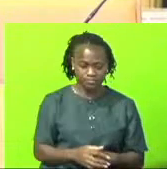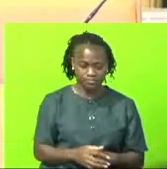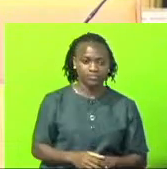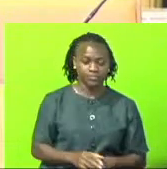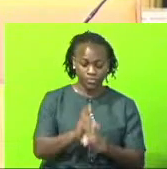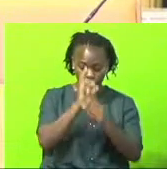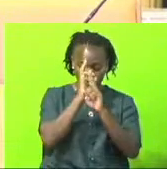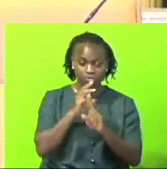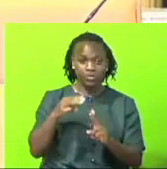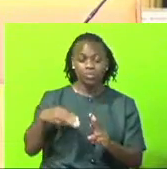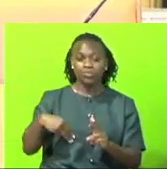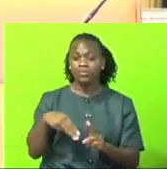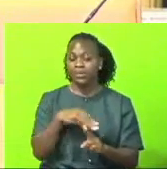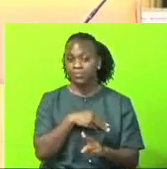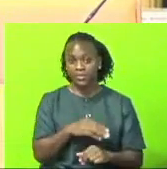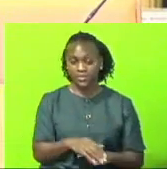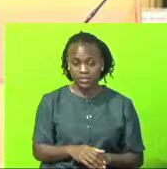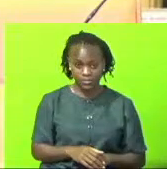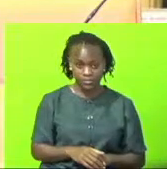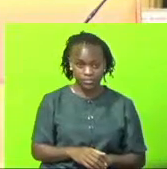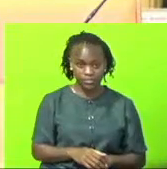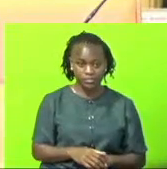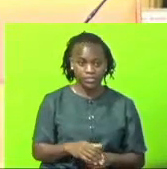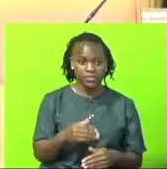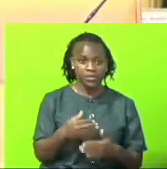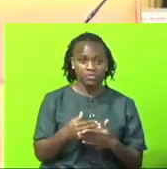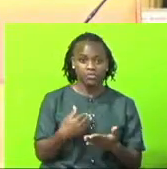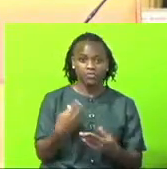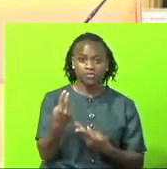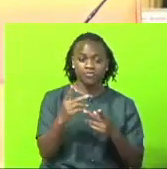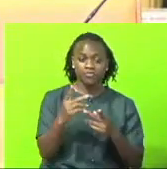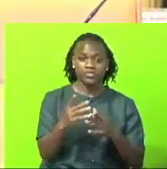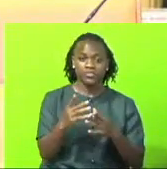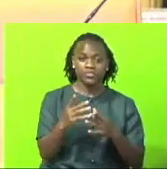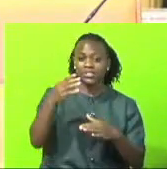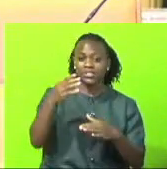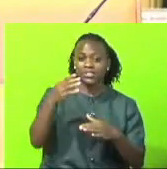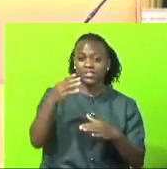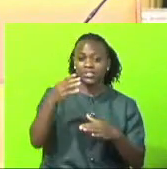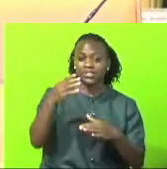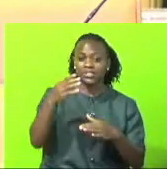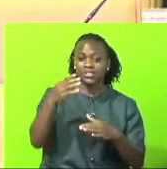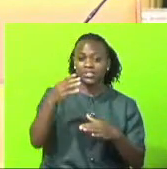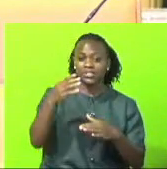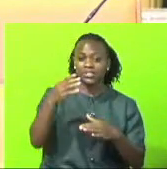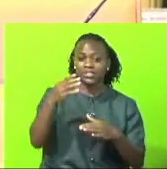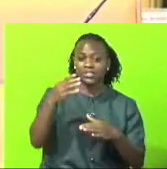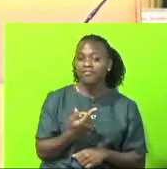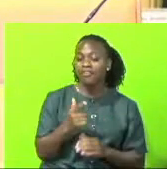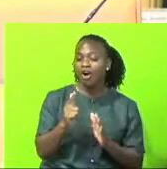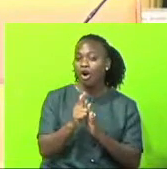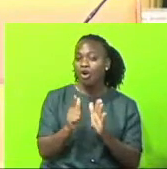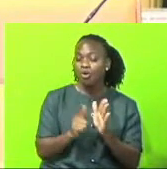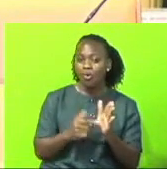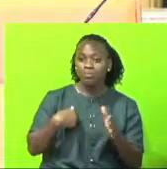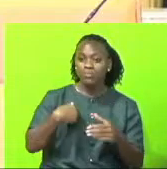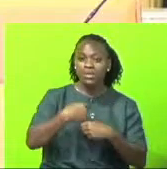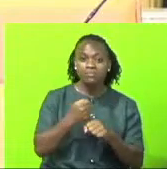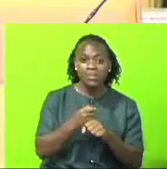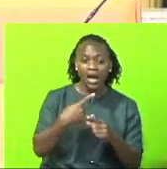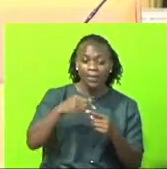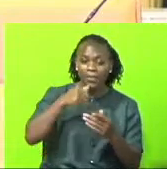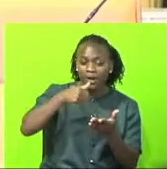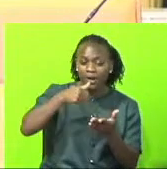members, before our visitors come in, there's a ruling I have made on the petition for